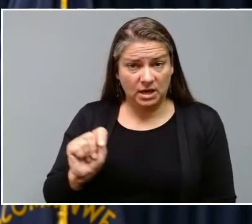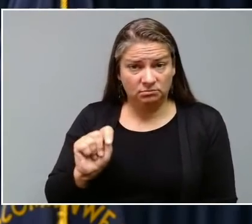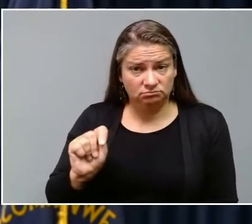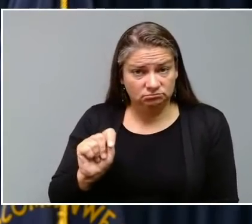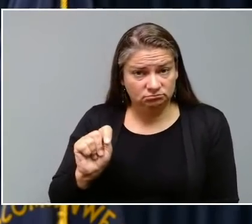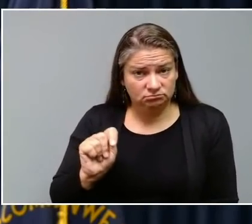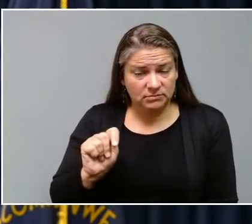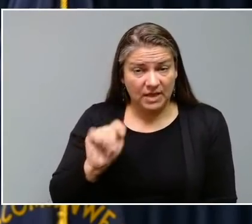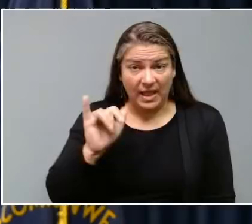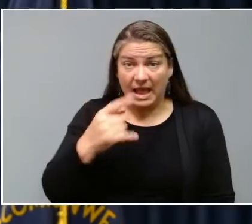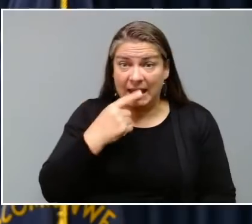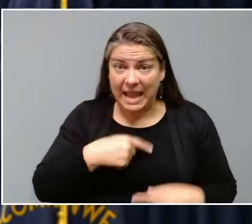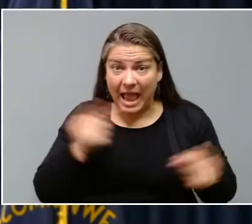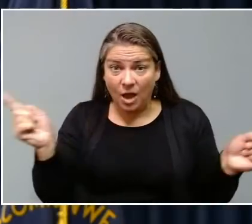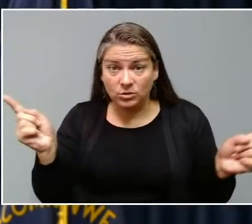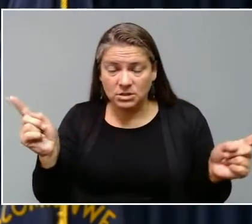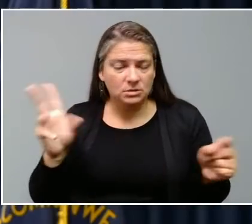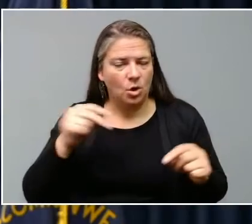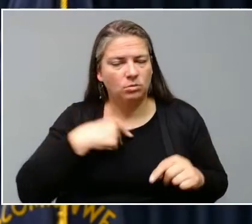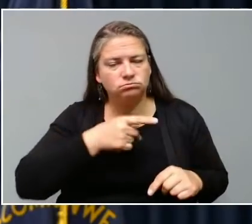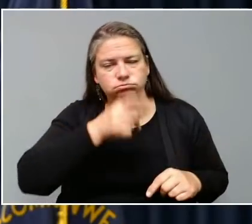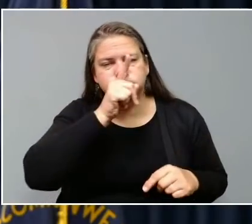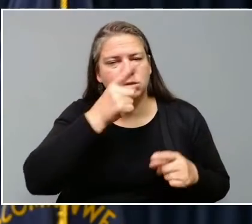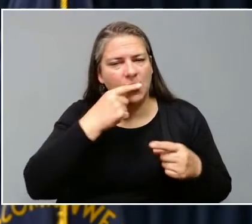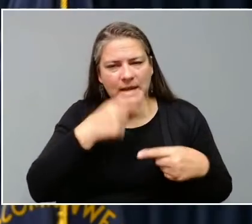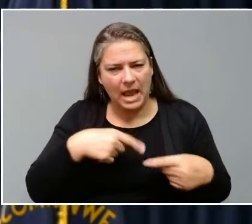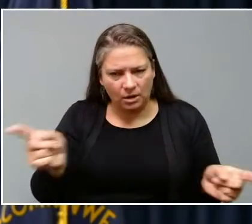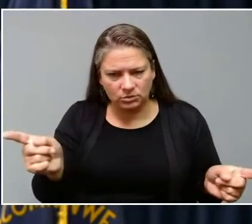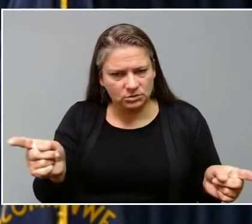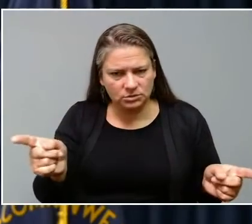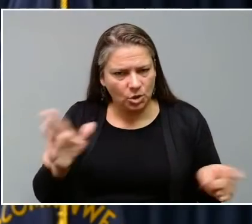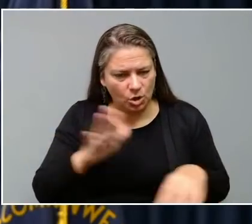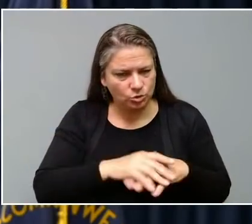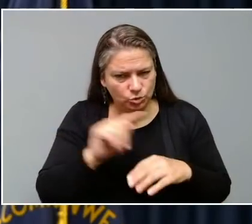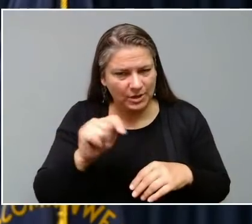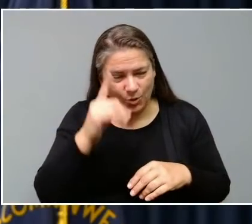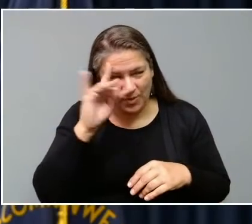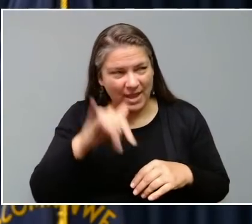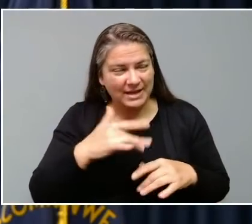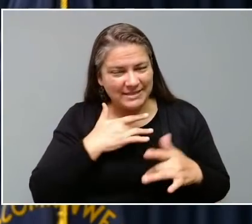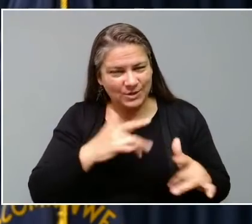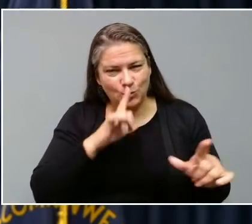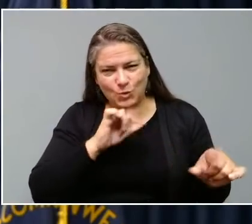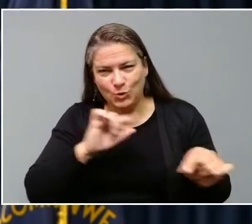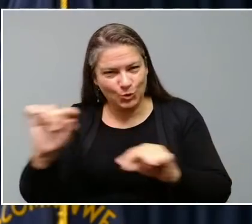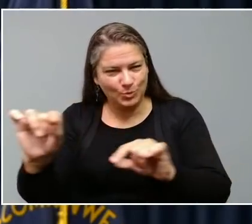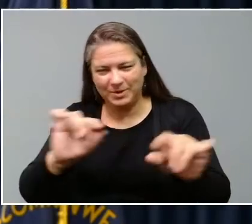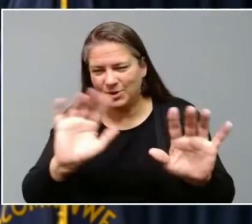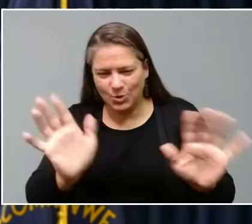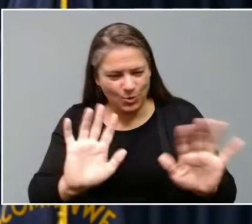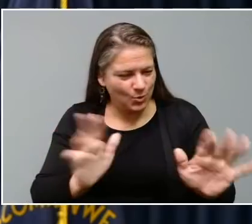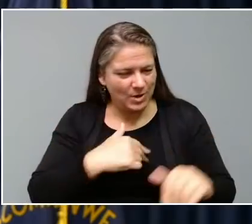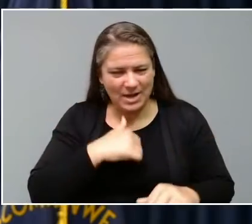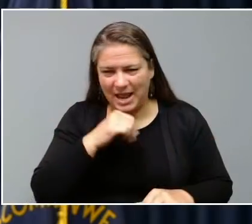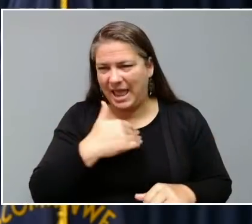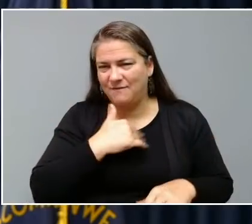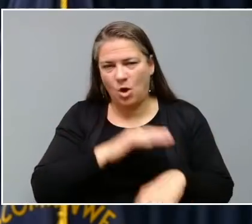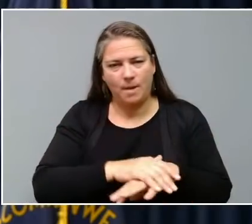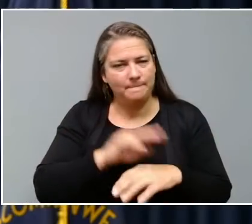announcing we're having one on Tuesday. I know that rumor has gone around. We're not going to have one on Monday.